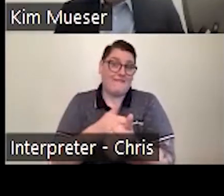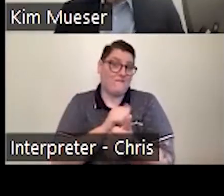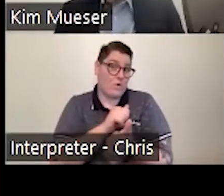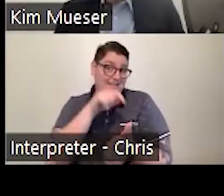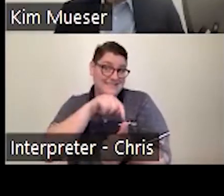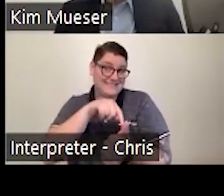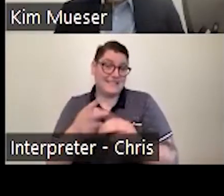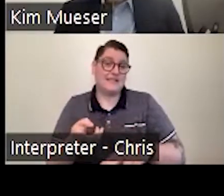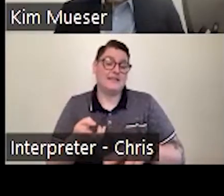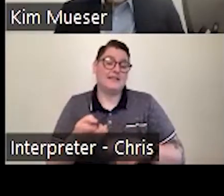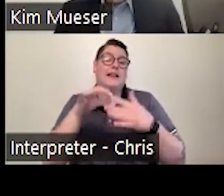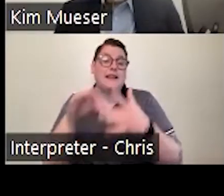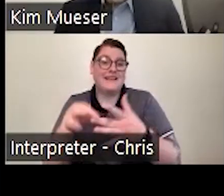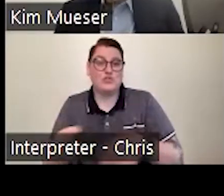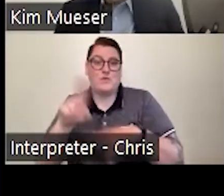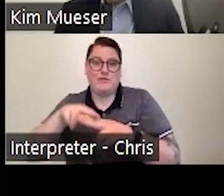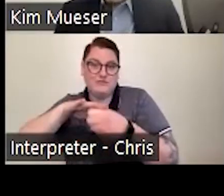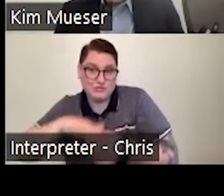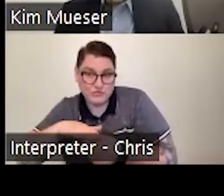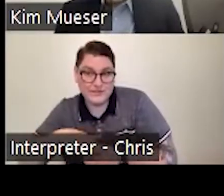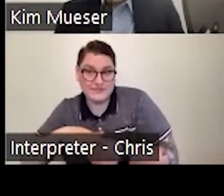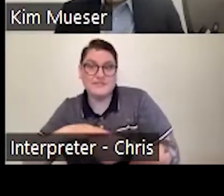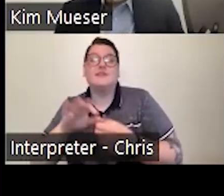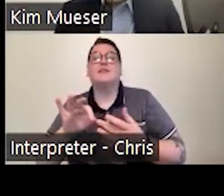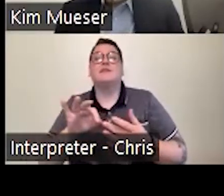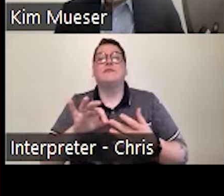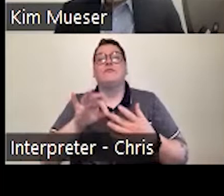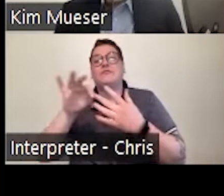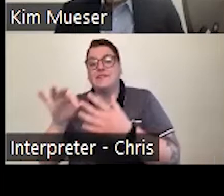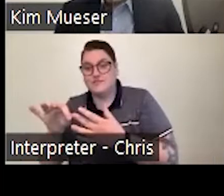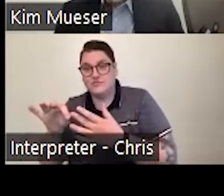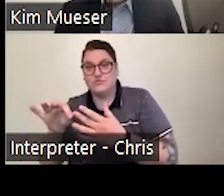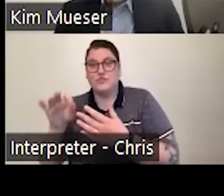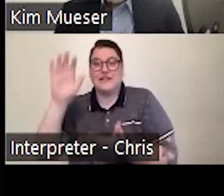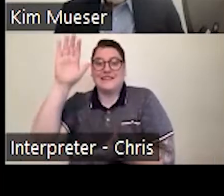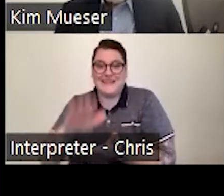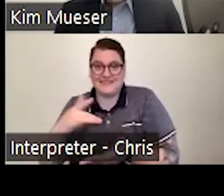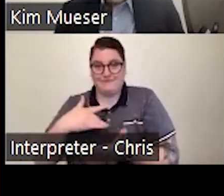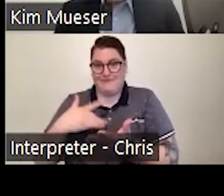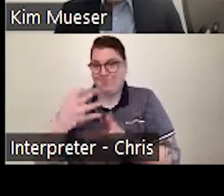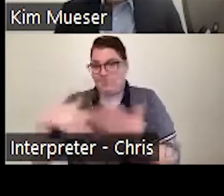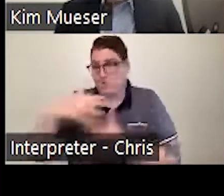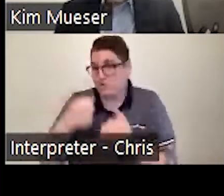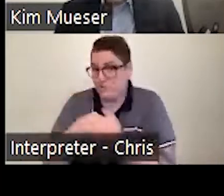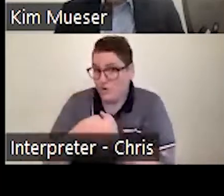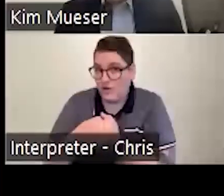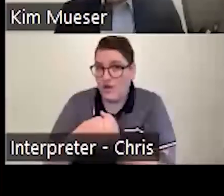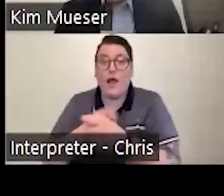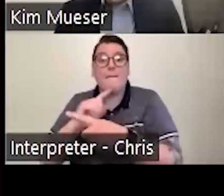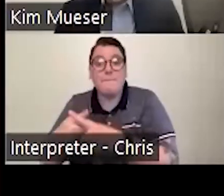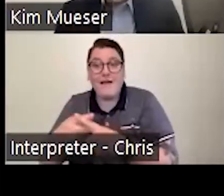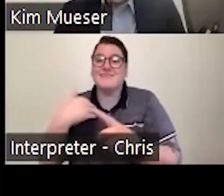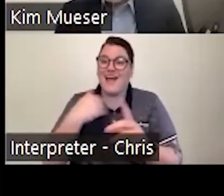increased experience of stress and potential reductions in the experience of social support, as well as indirect effects